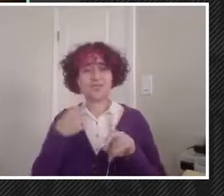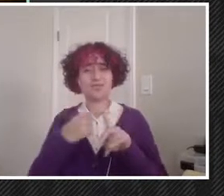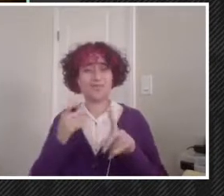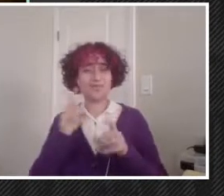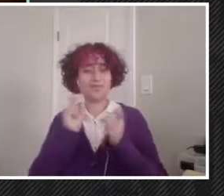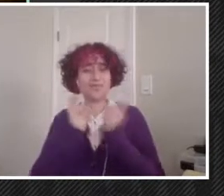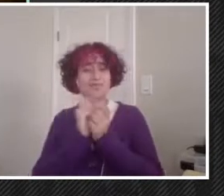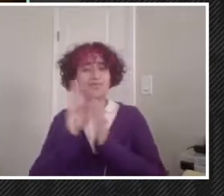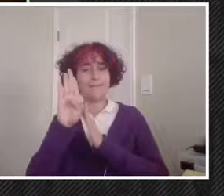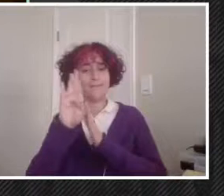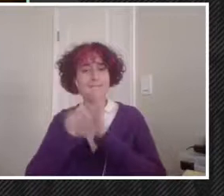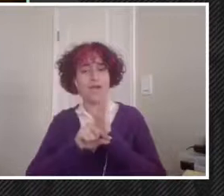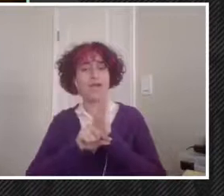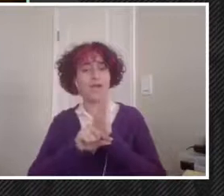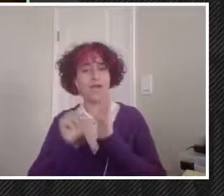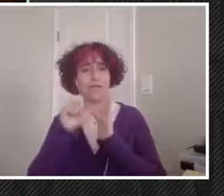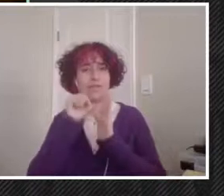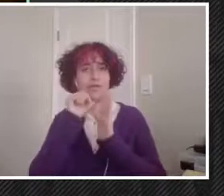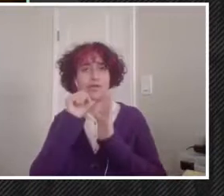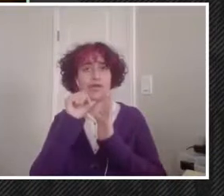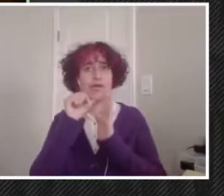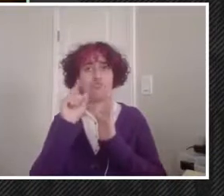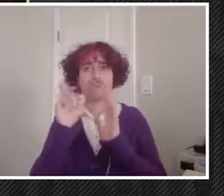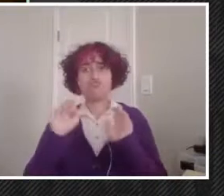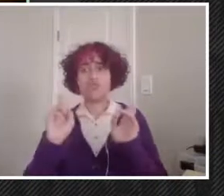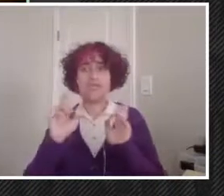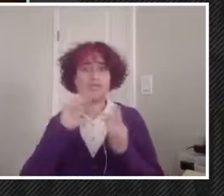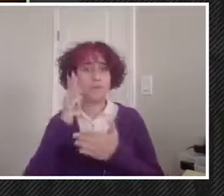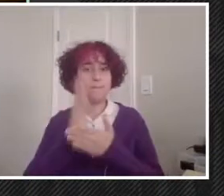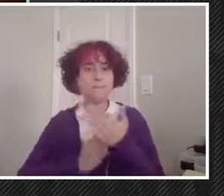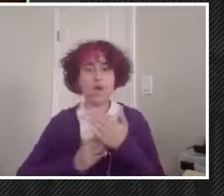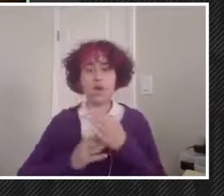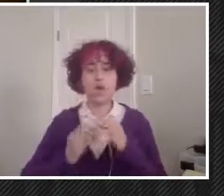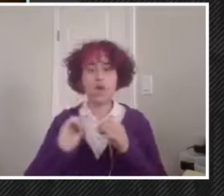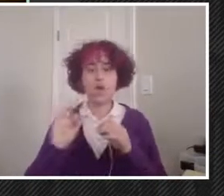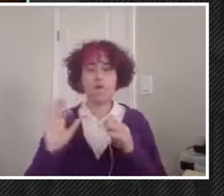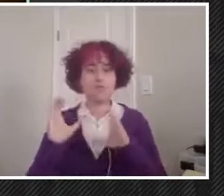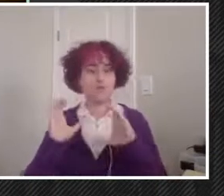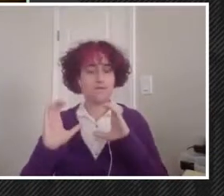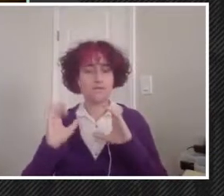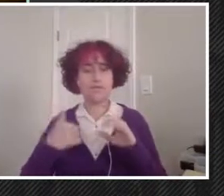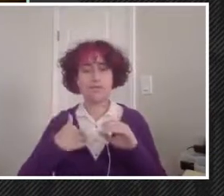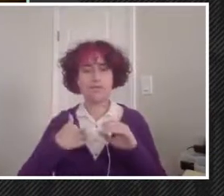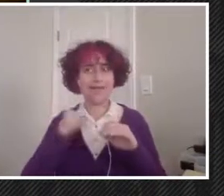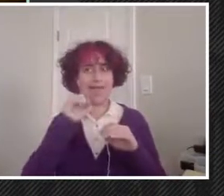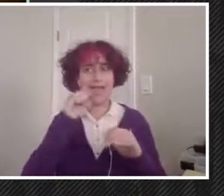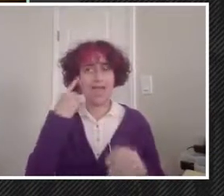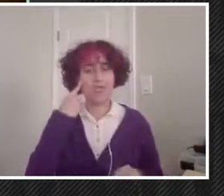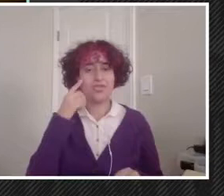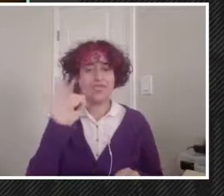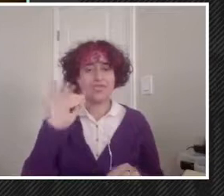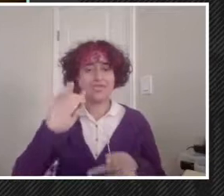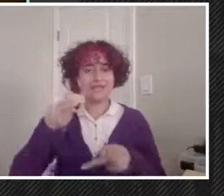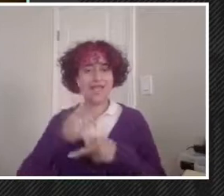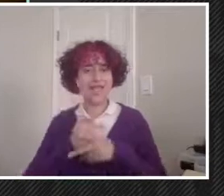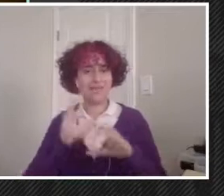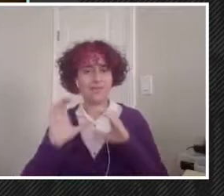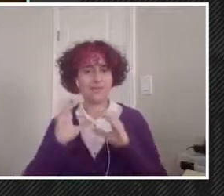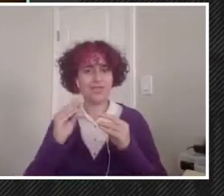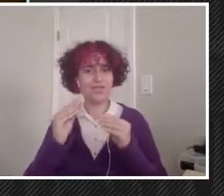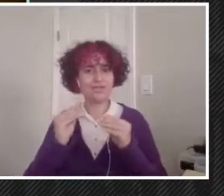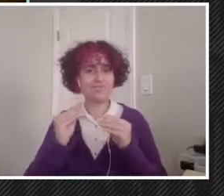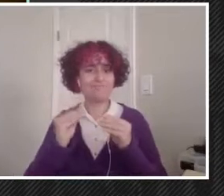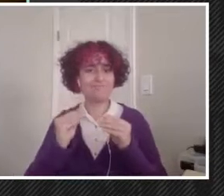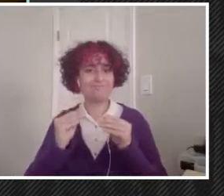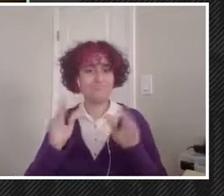not qualified to be a part of this conversation. I don't think these conversations move anywhere without the people